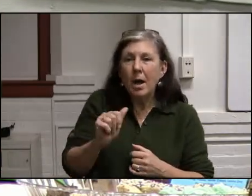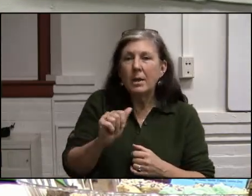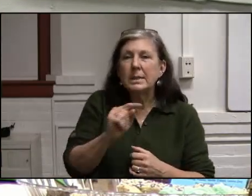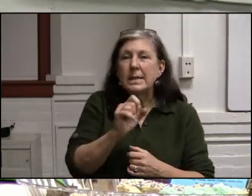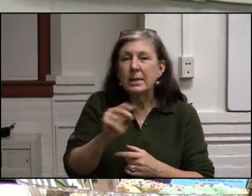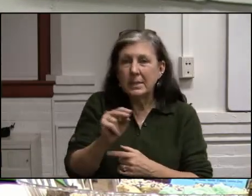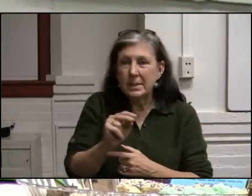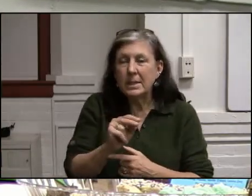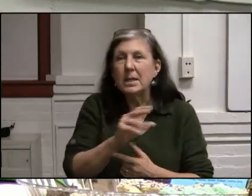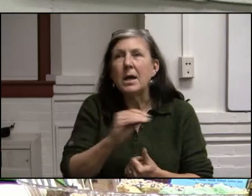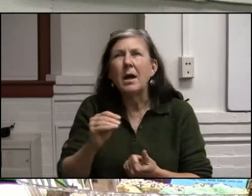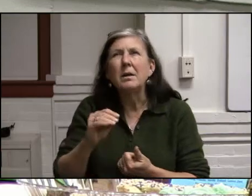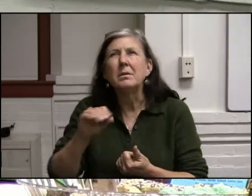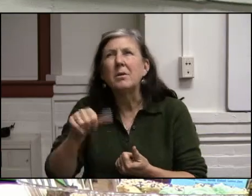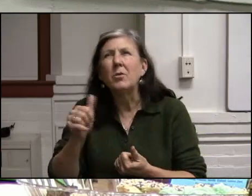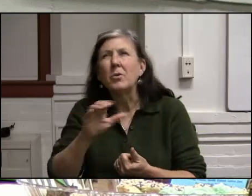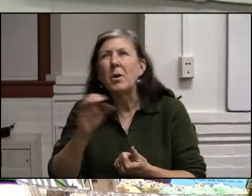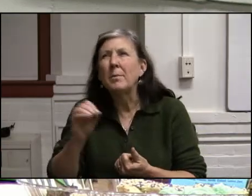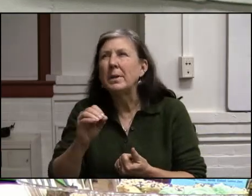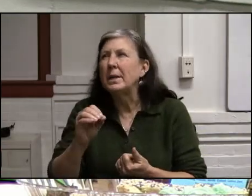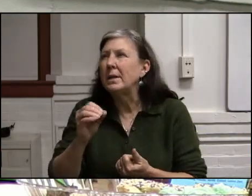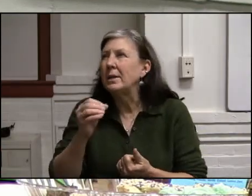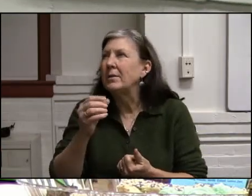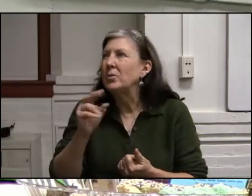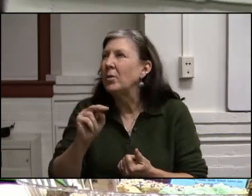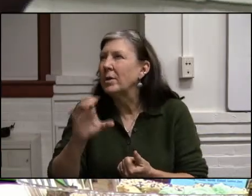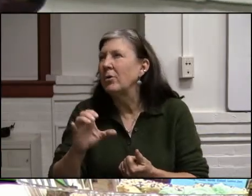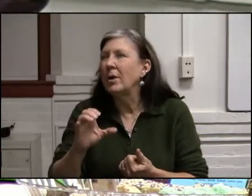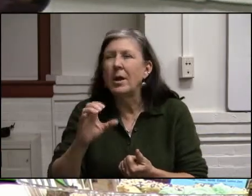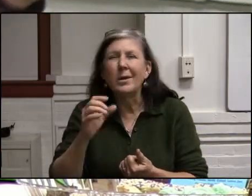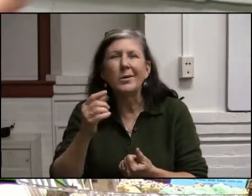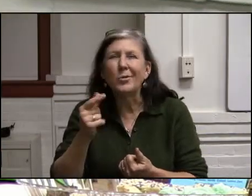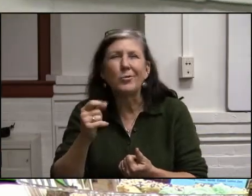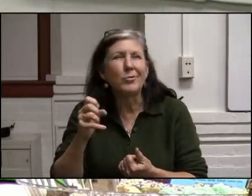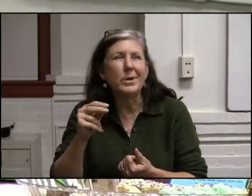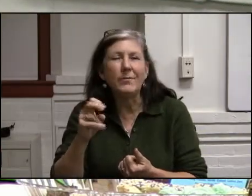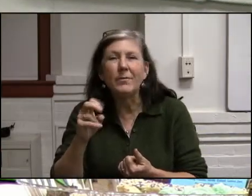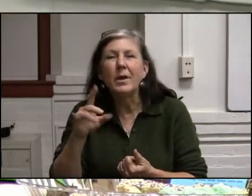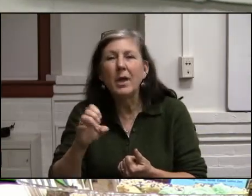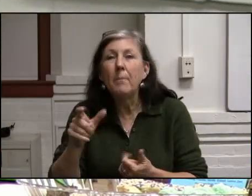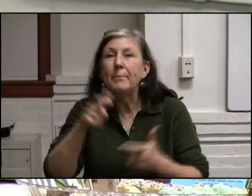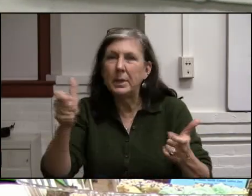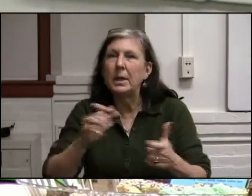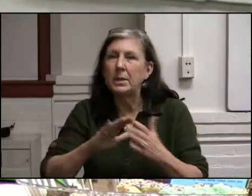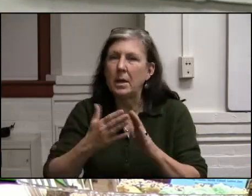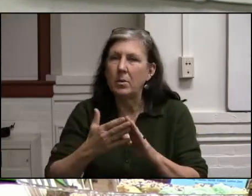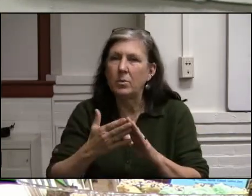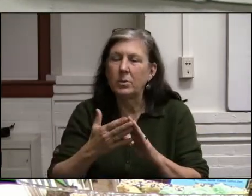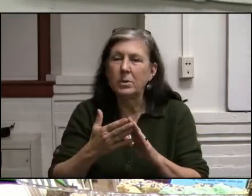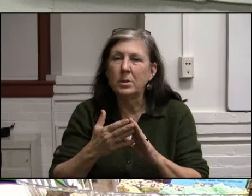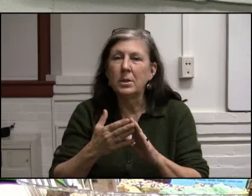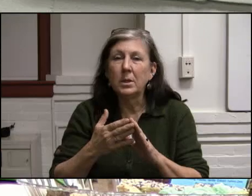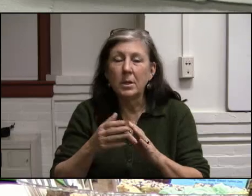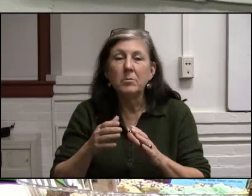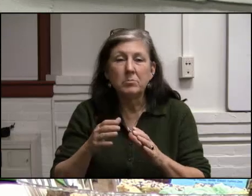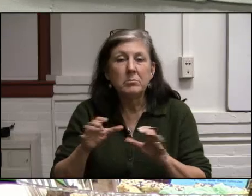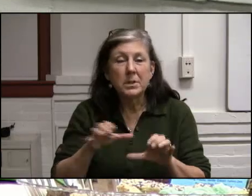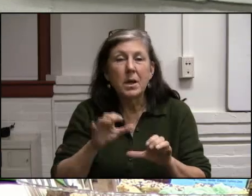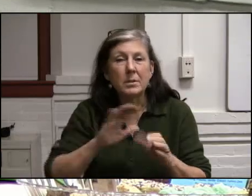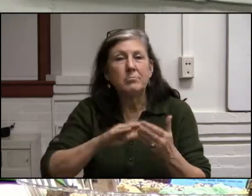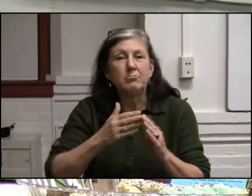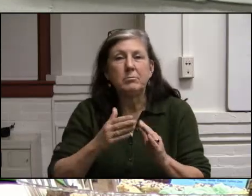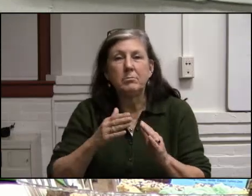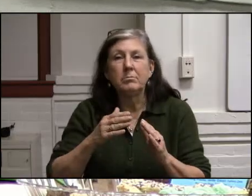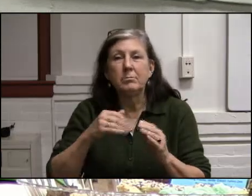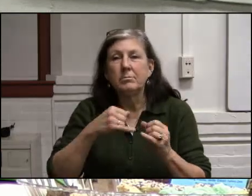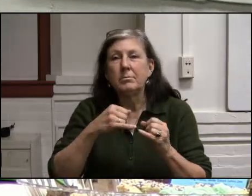a couple in North Carolina, I think Greenville, a couple other much larger towns than us that have done municipal fiber.